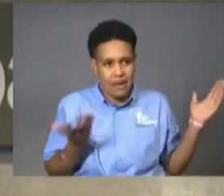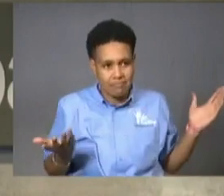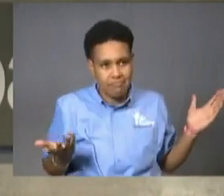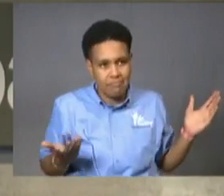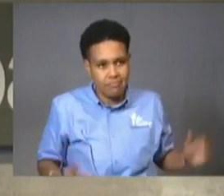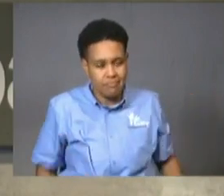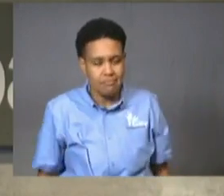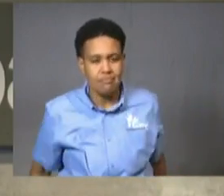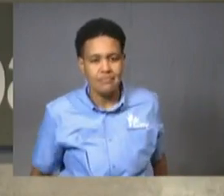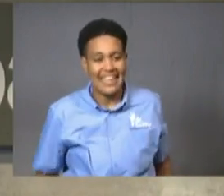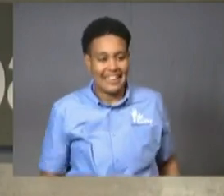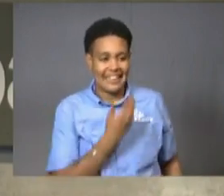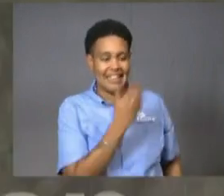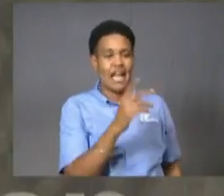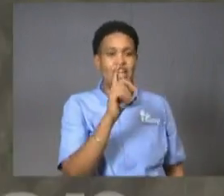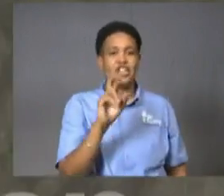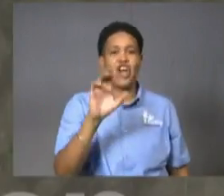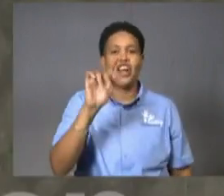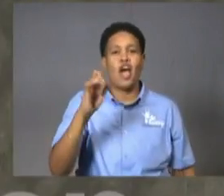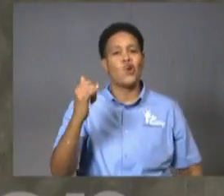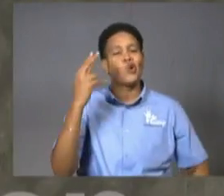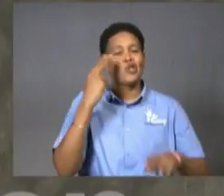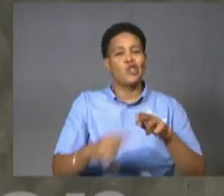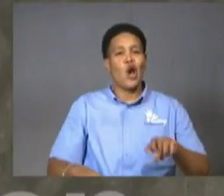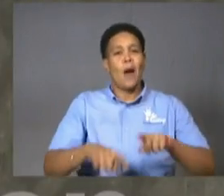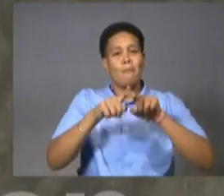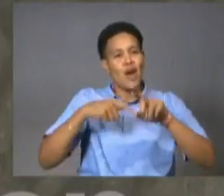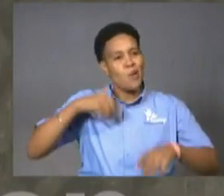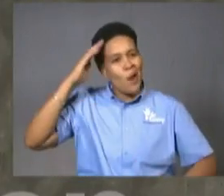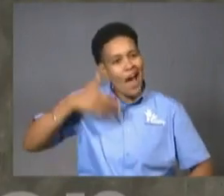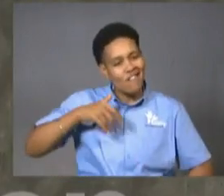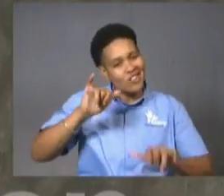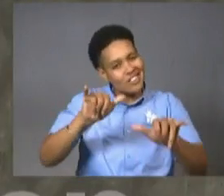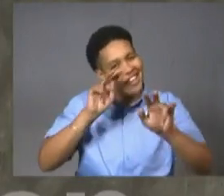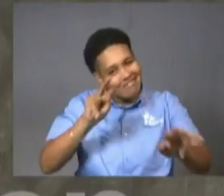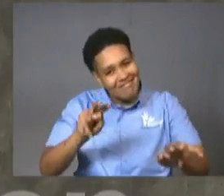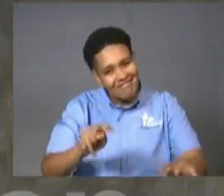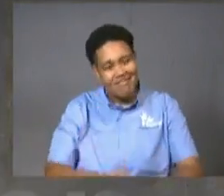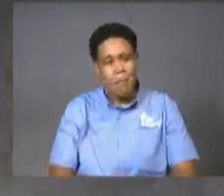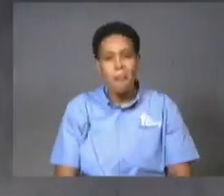much, Dr. Clark. We'll now go to a short break and invite you to stay tuned.